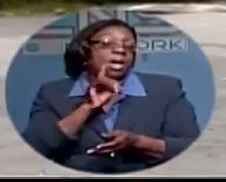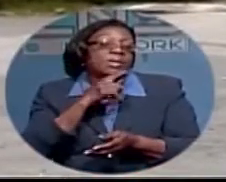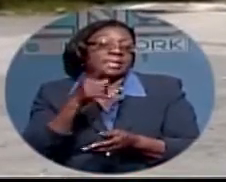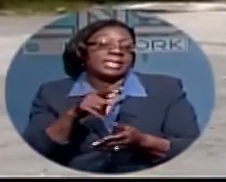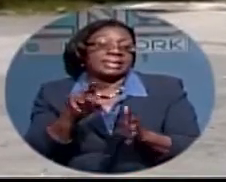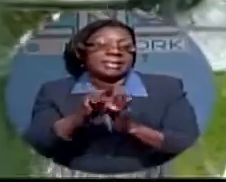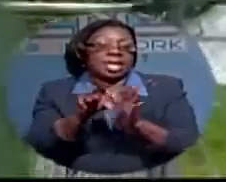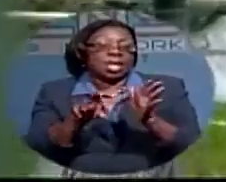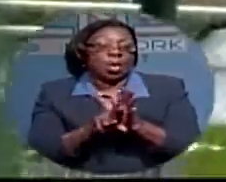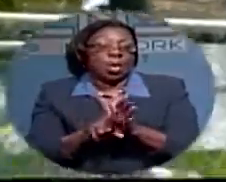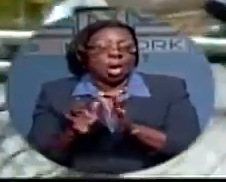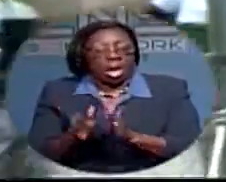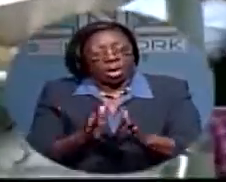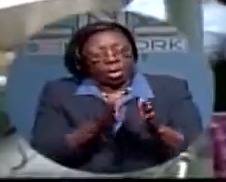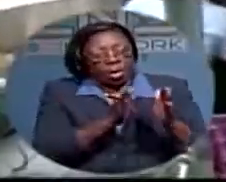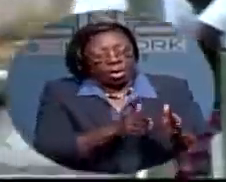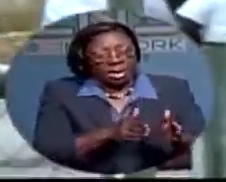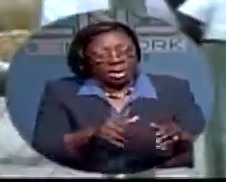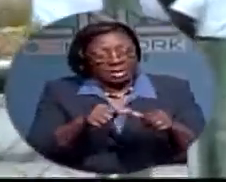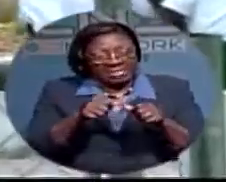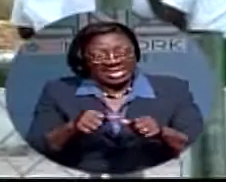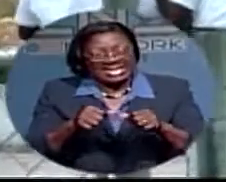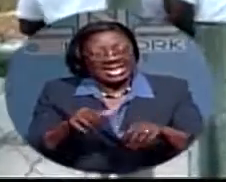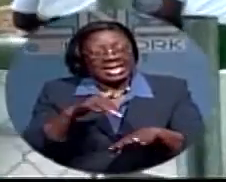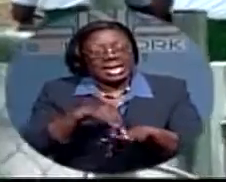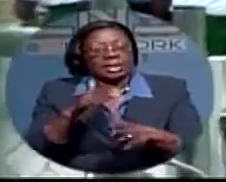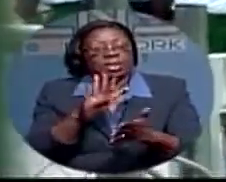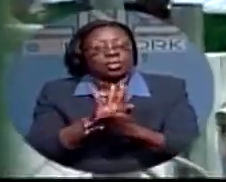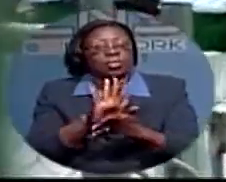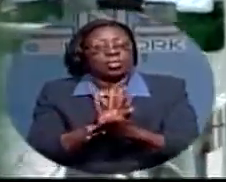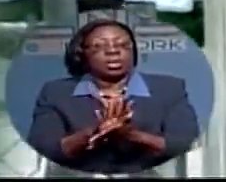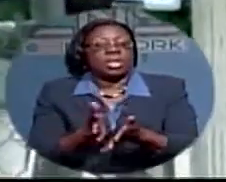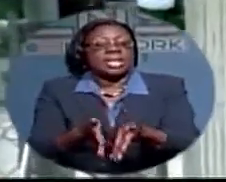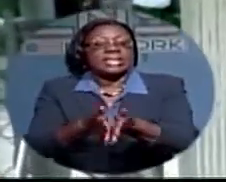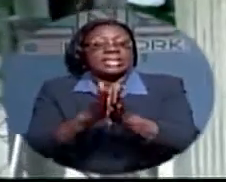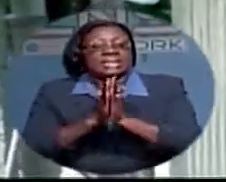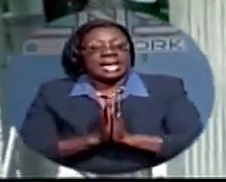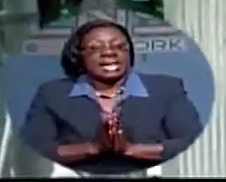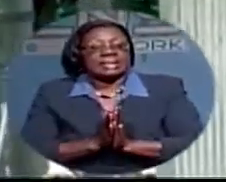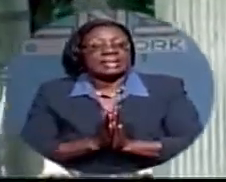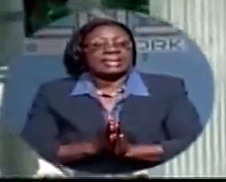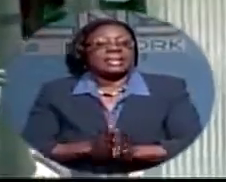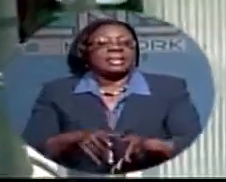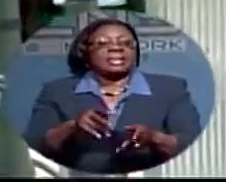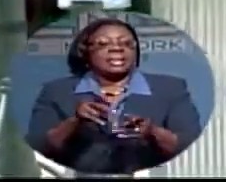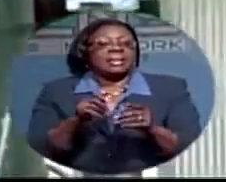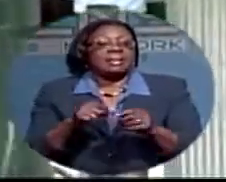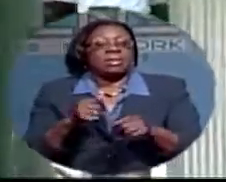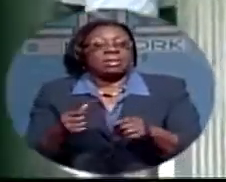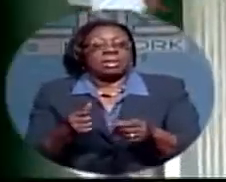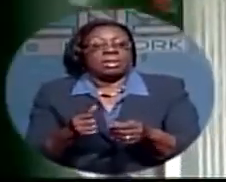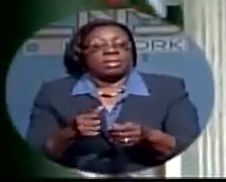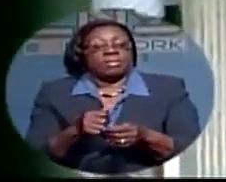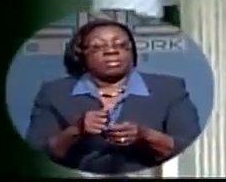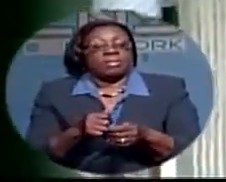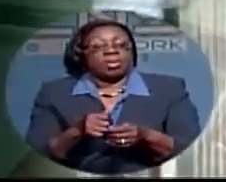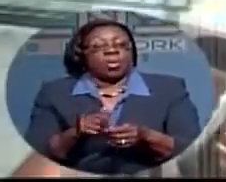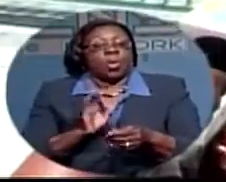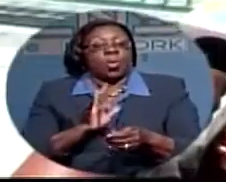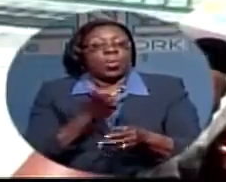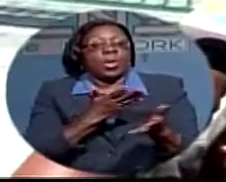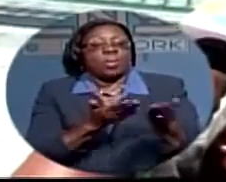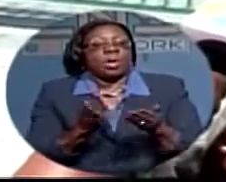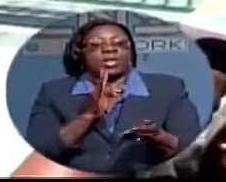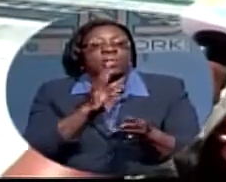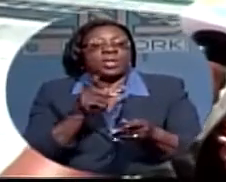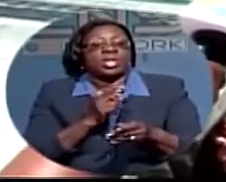and order is maintained at the school, but she's asking stakeholders to help with the responsibility. We want to be sure